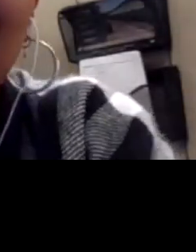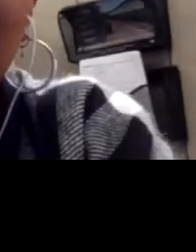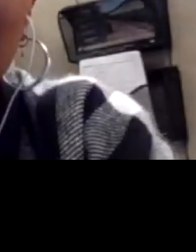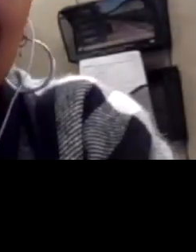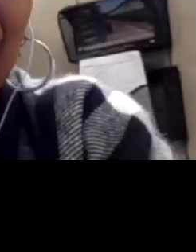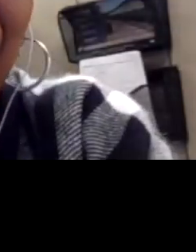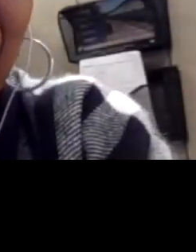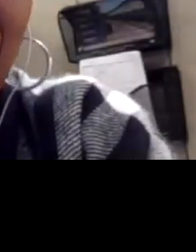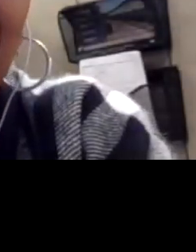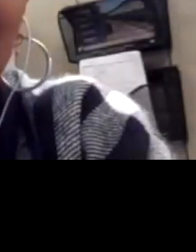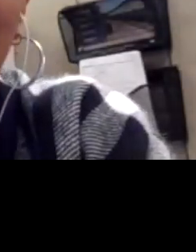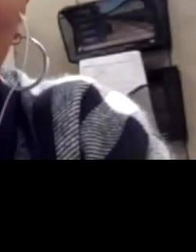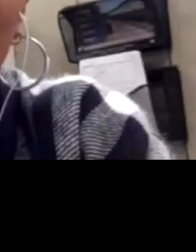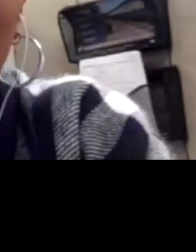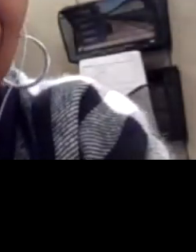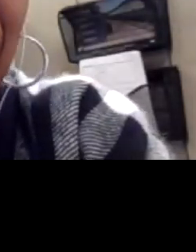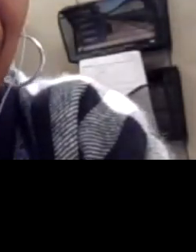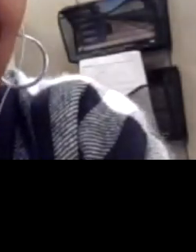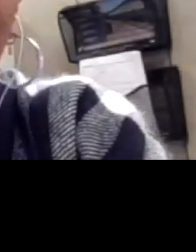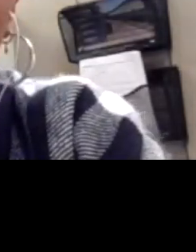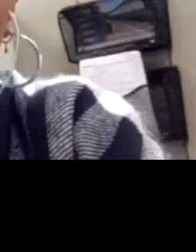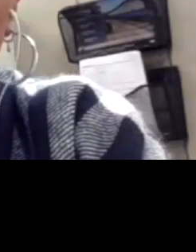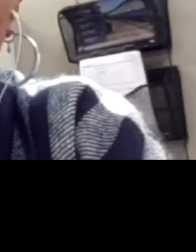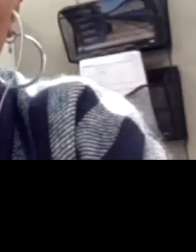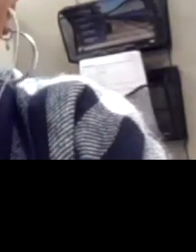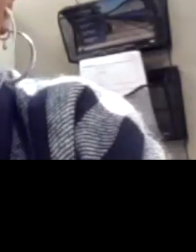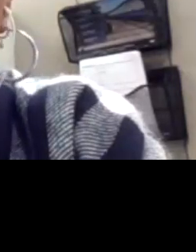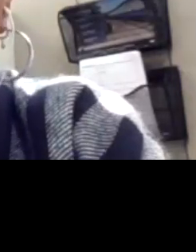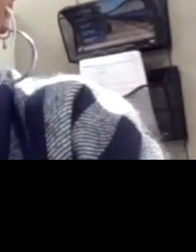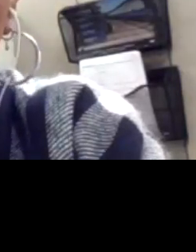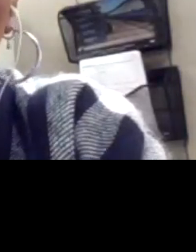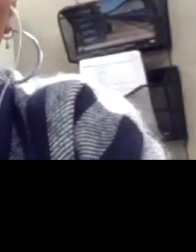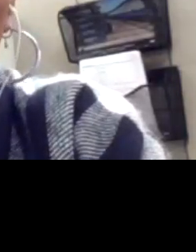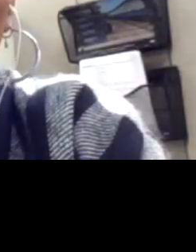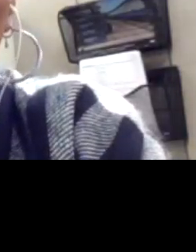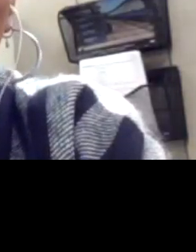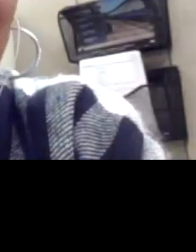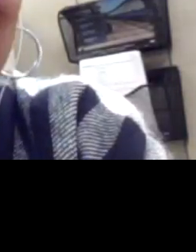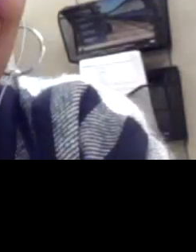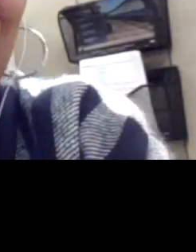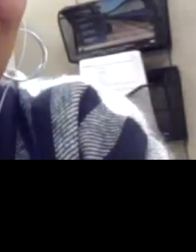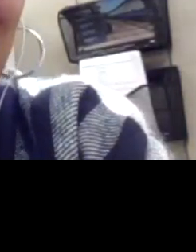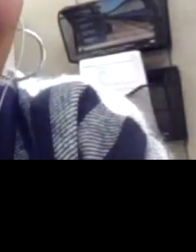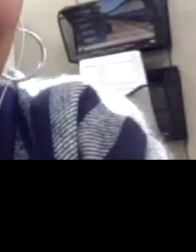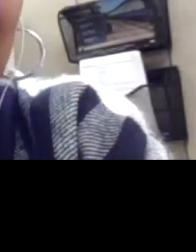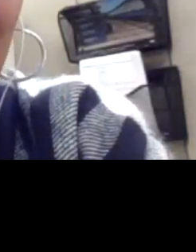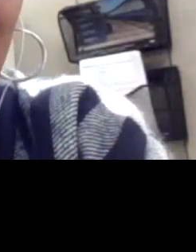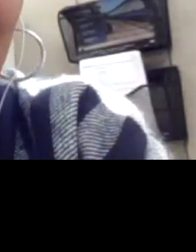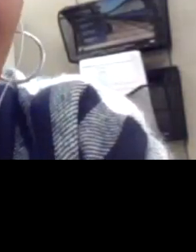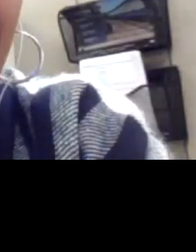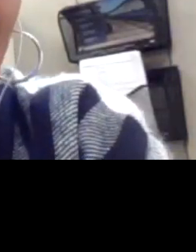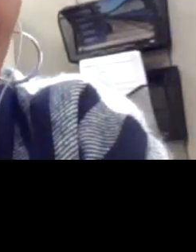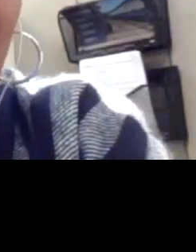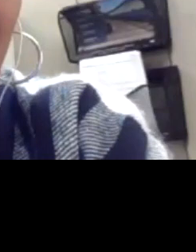so much, Amanda, for accepting the invite from this total stranger. I appreciate you really very much.